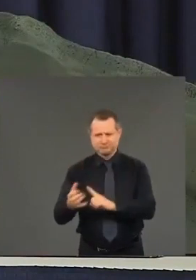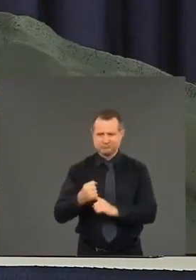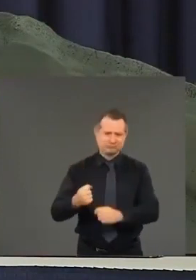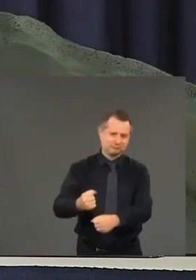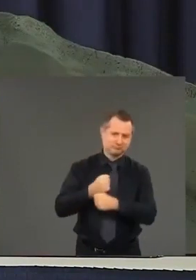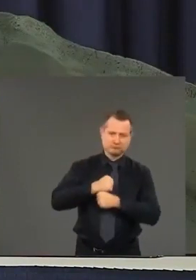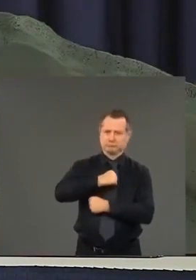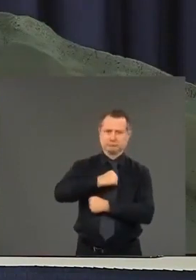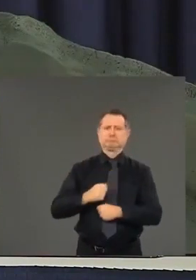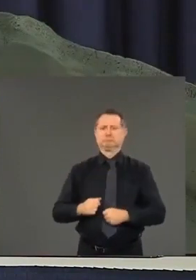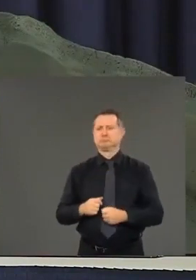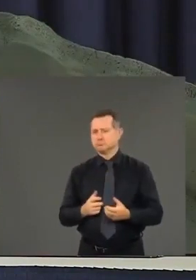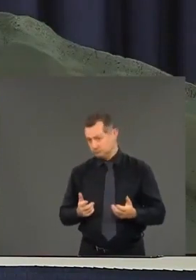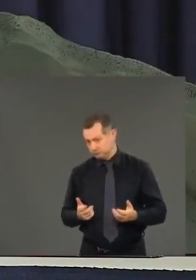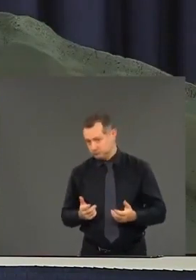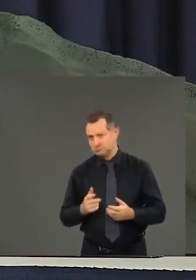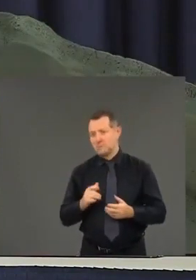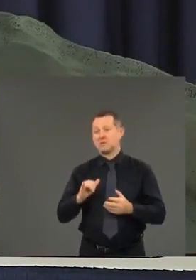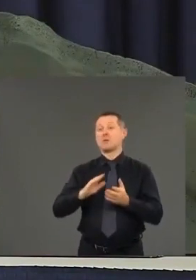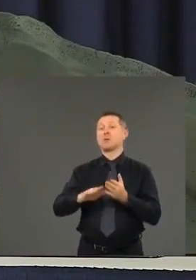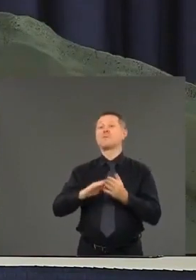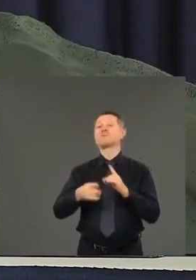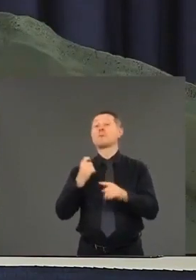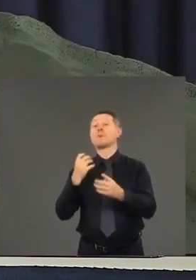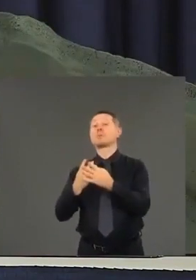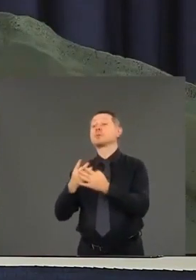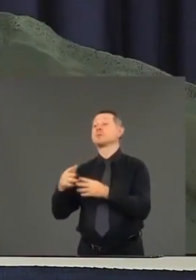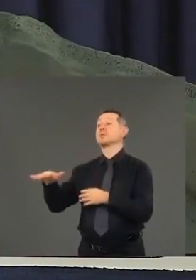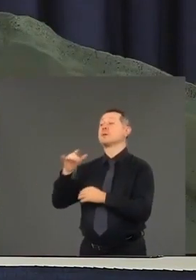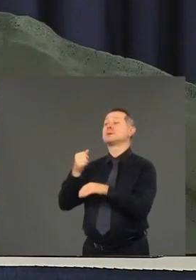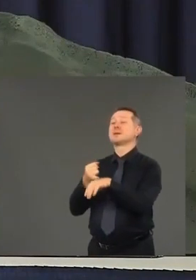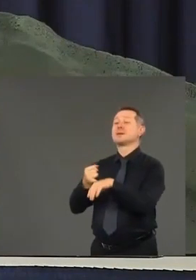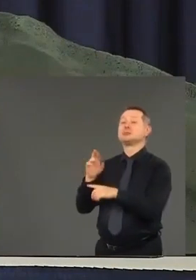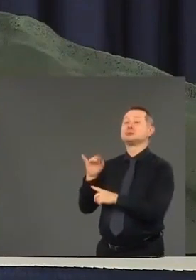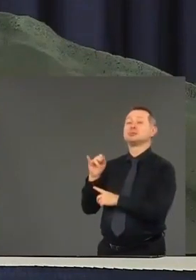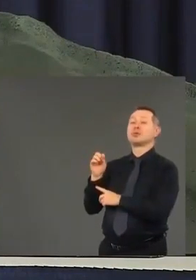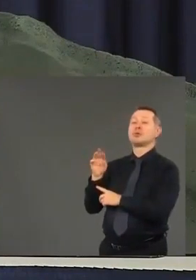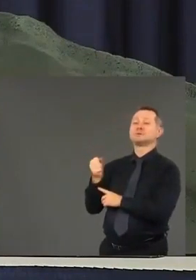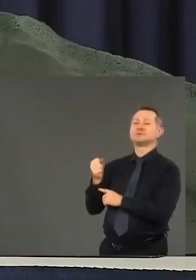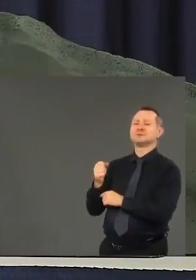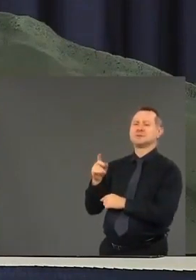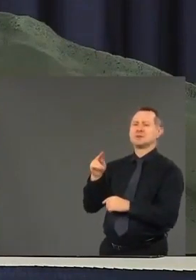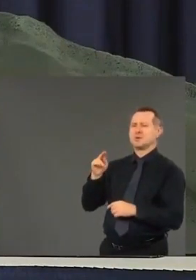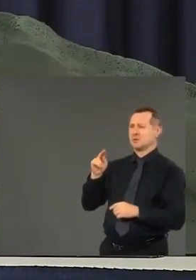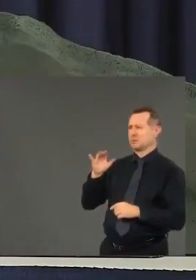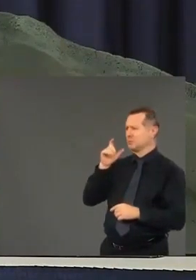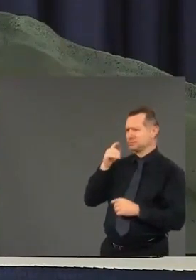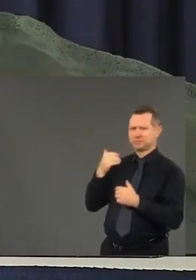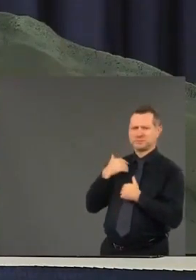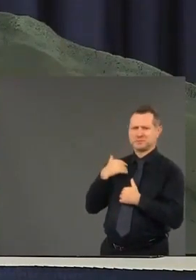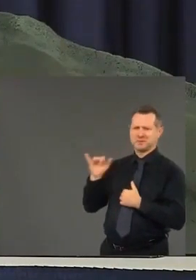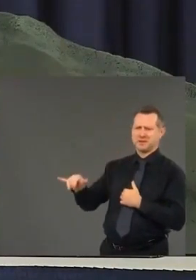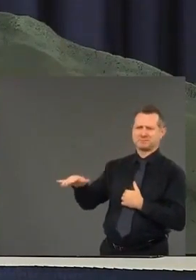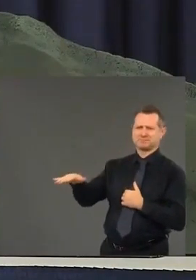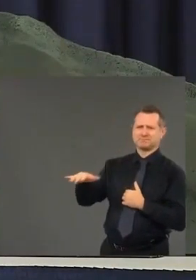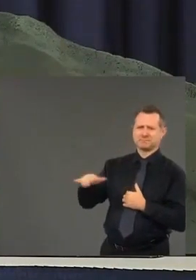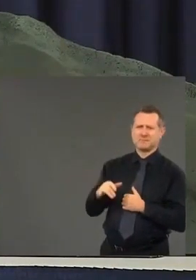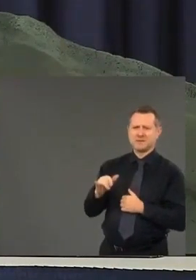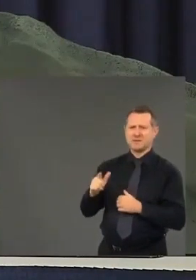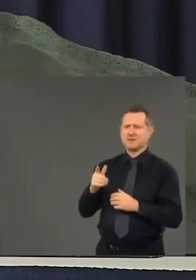COVID release from Rikers, that's primarily done by New York City. So that would be the mayor.